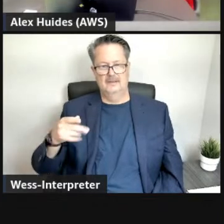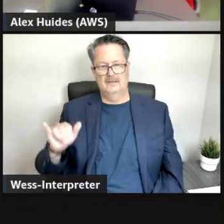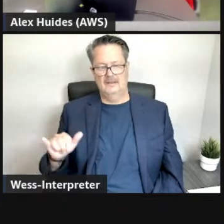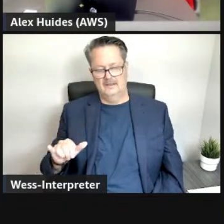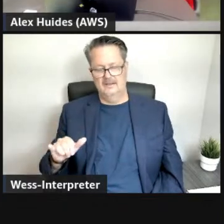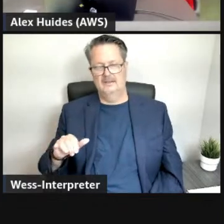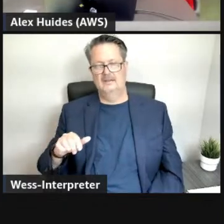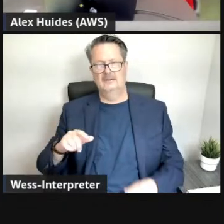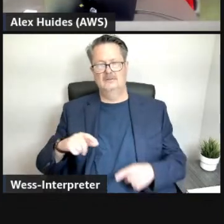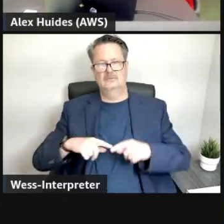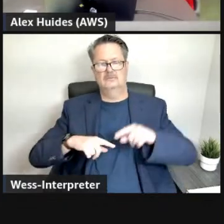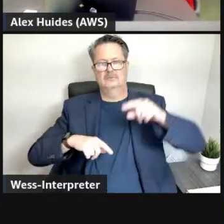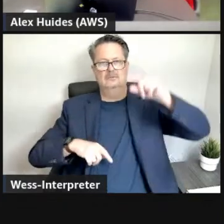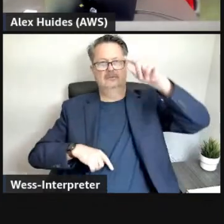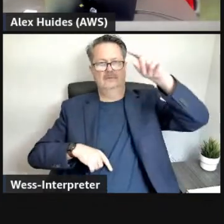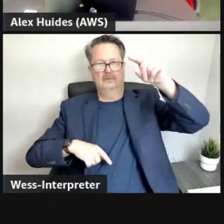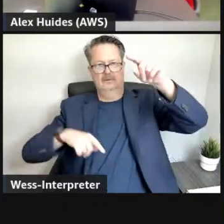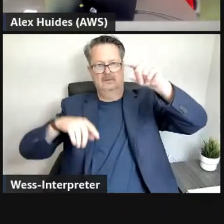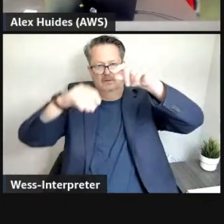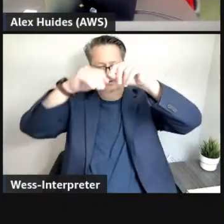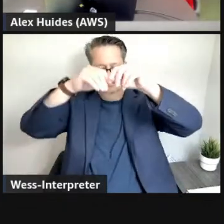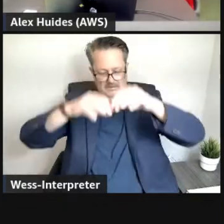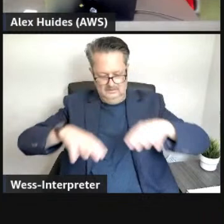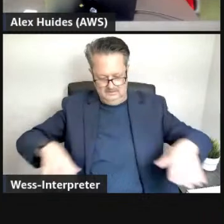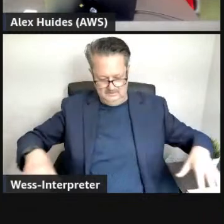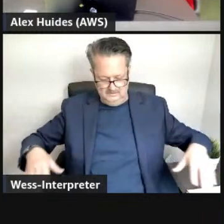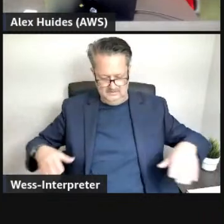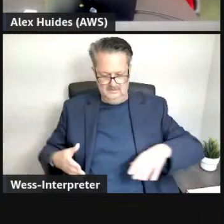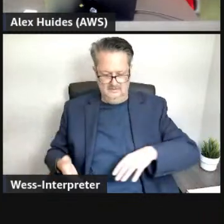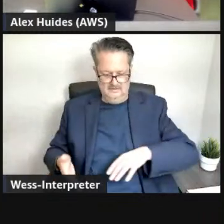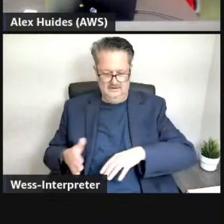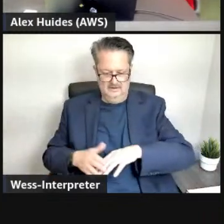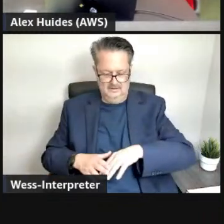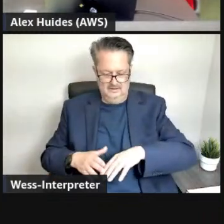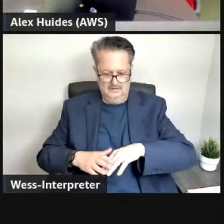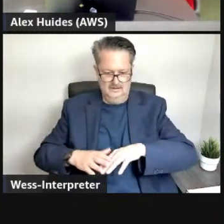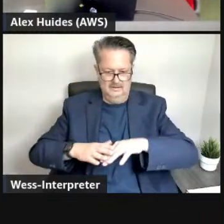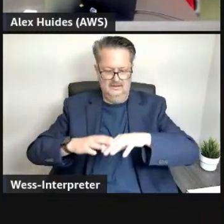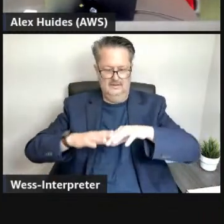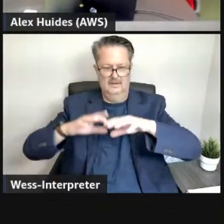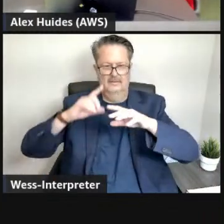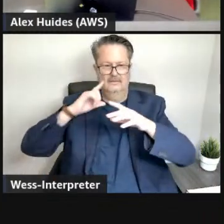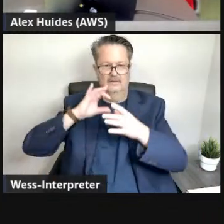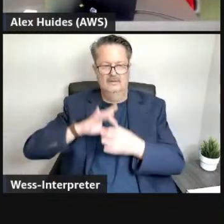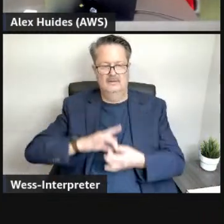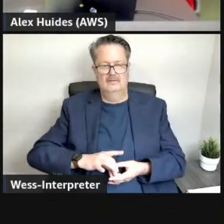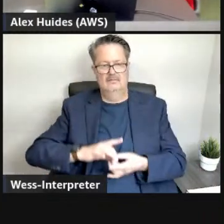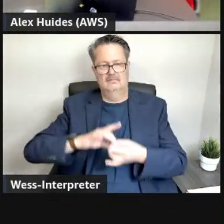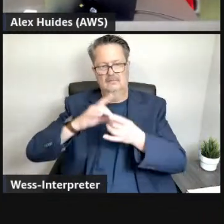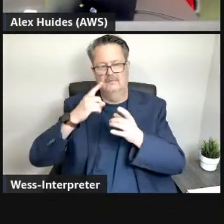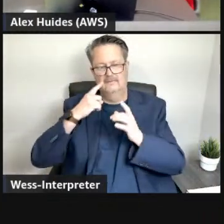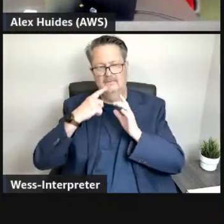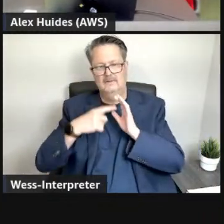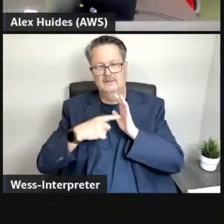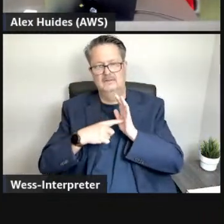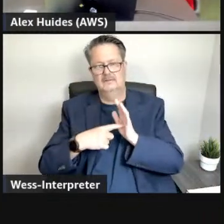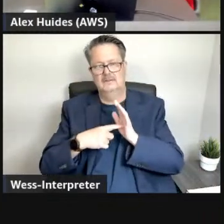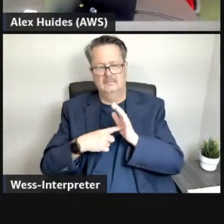networking and to add a lot of features on top of the normal networking, like, for example, that we could see